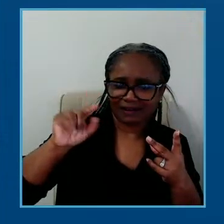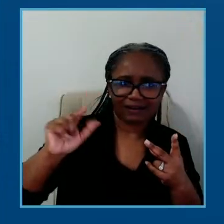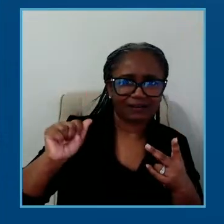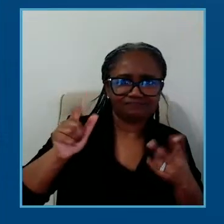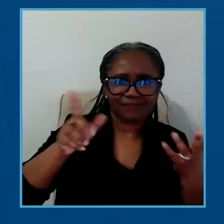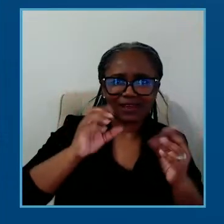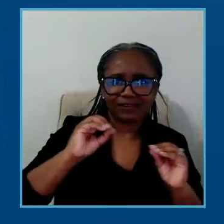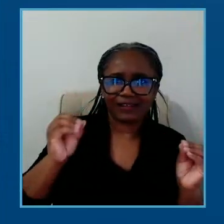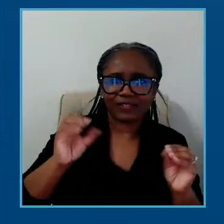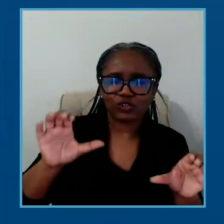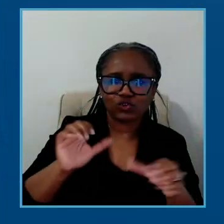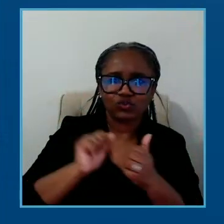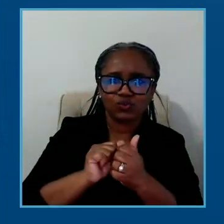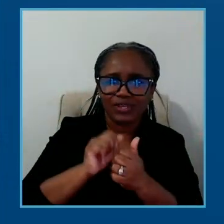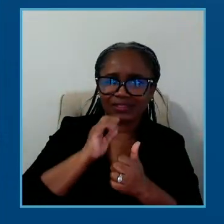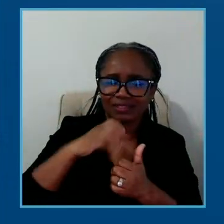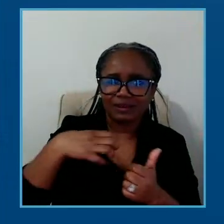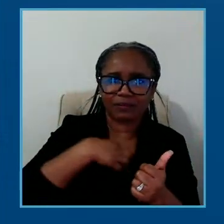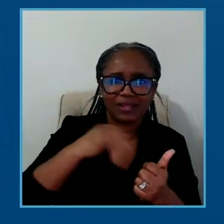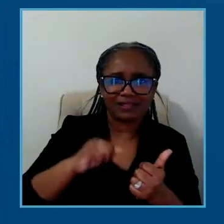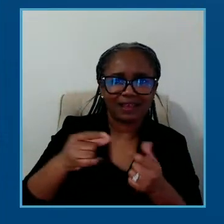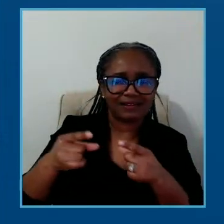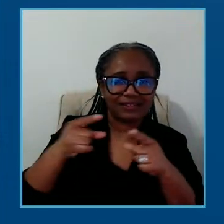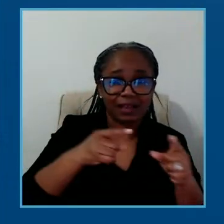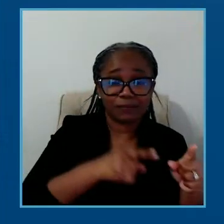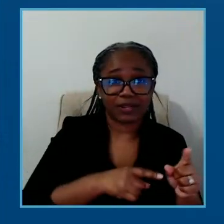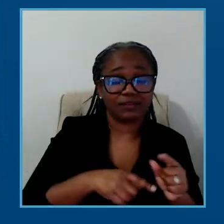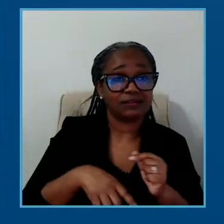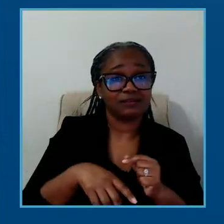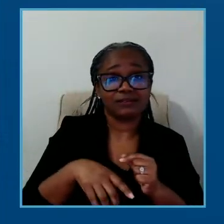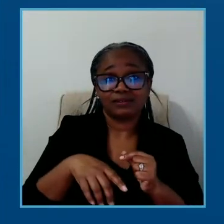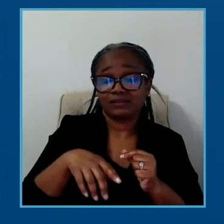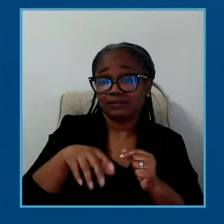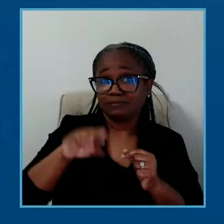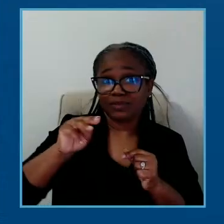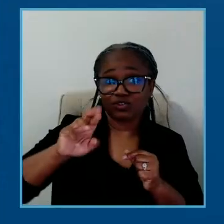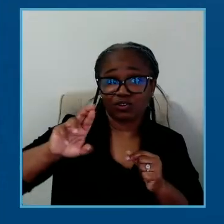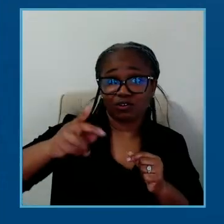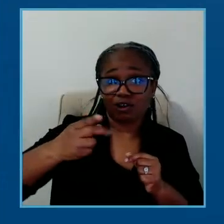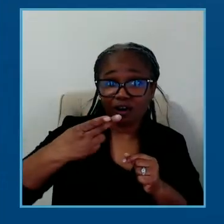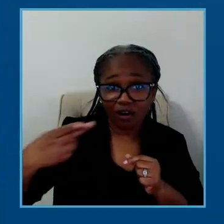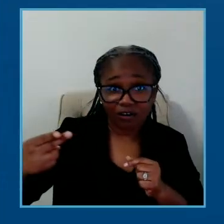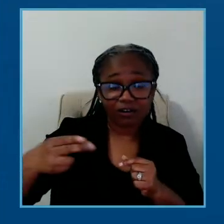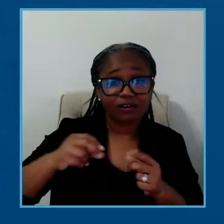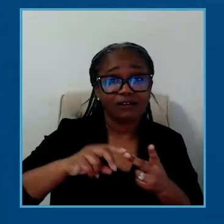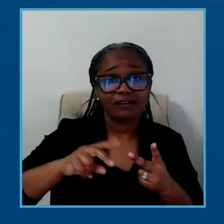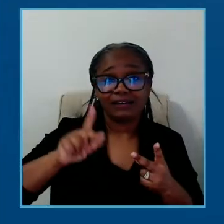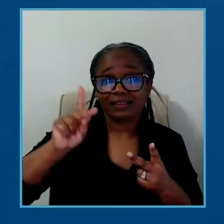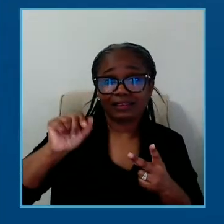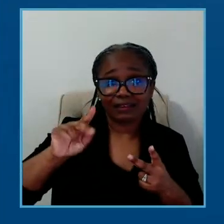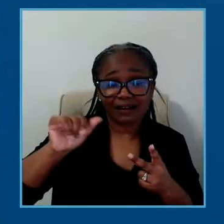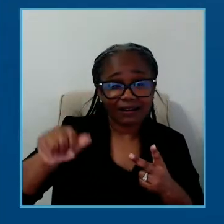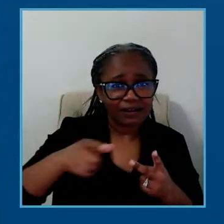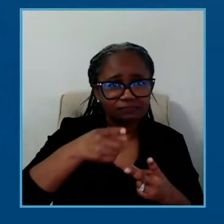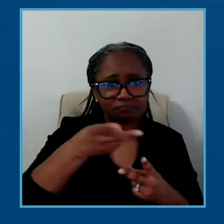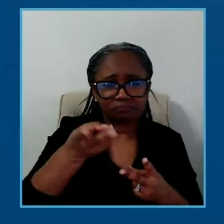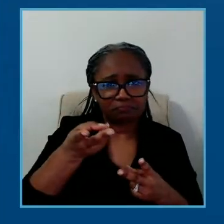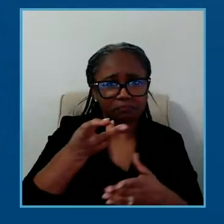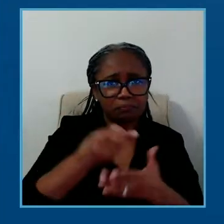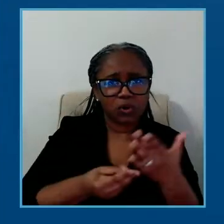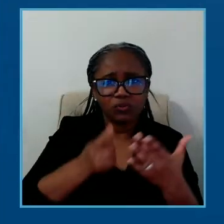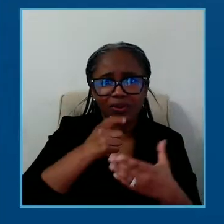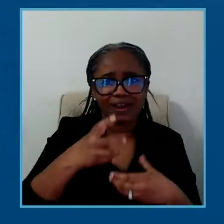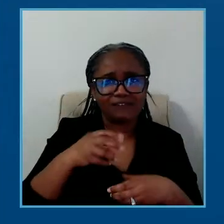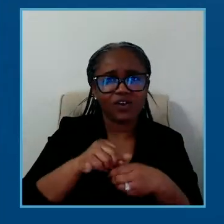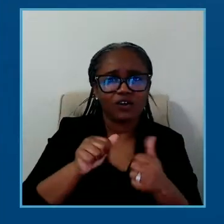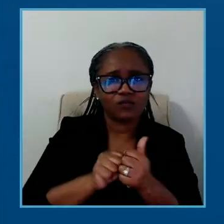not advocate for the voting to be conducted in one manner or another way, or have any influence or power over how this election went out. They were